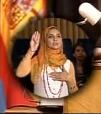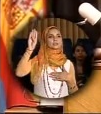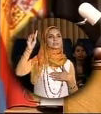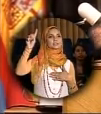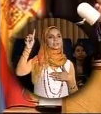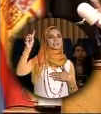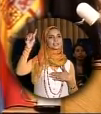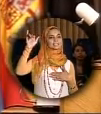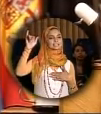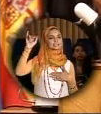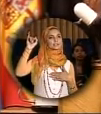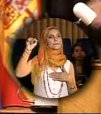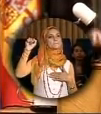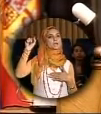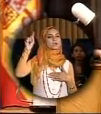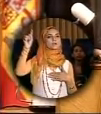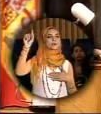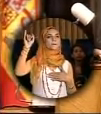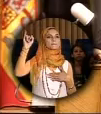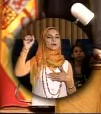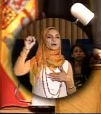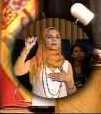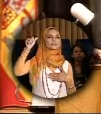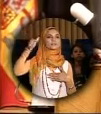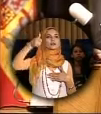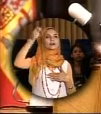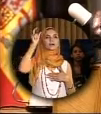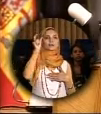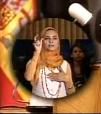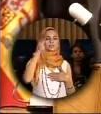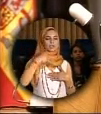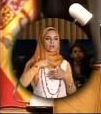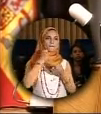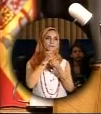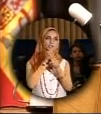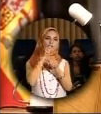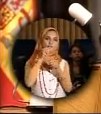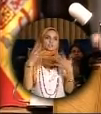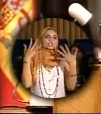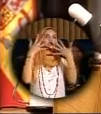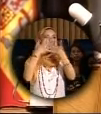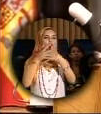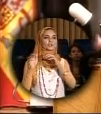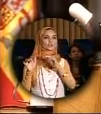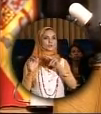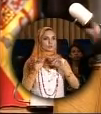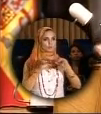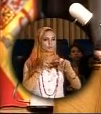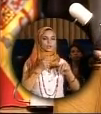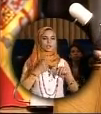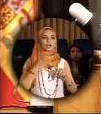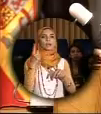and being the first Egyptian to be on stage, I have to congratulate you, Mrs. Mubarak, on